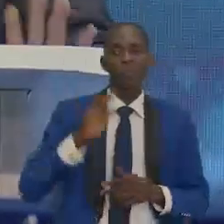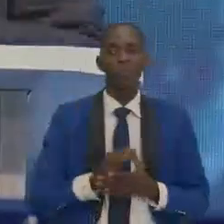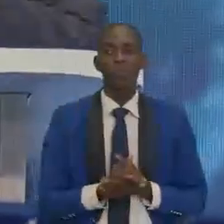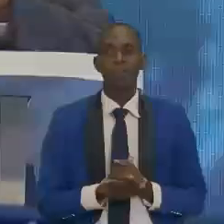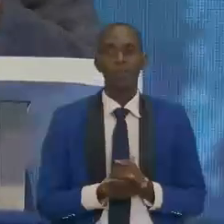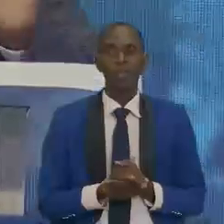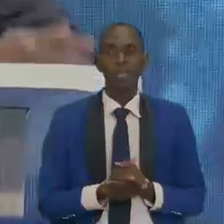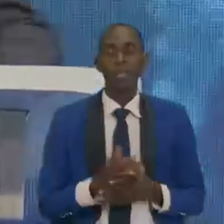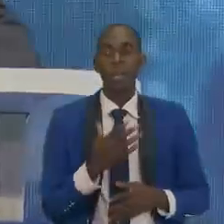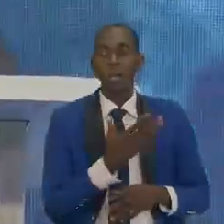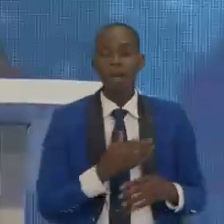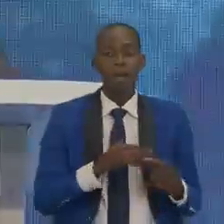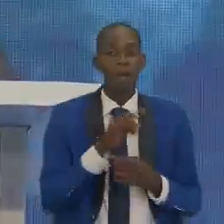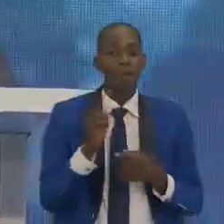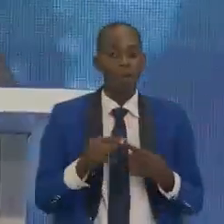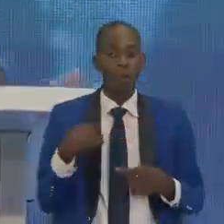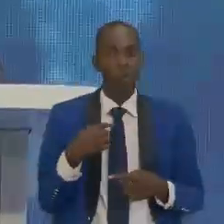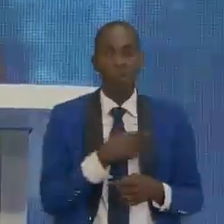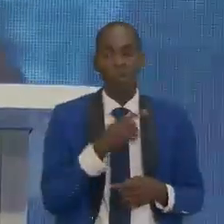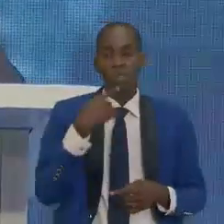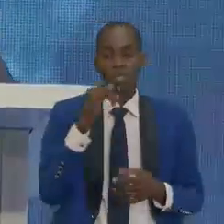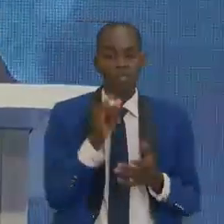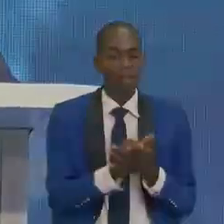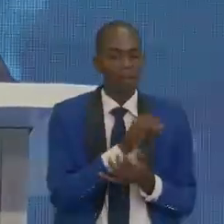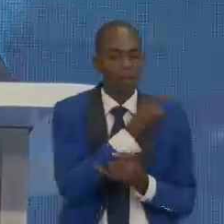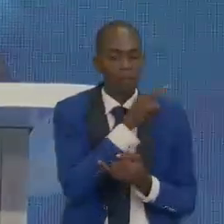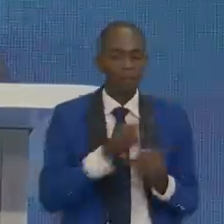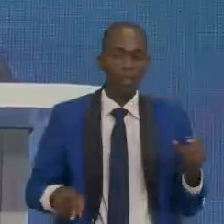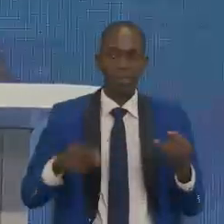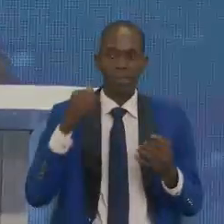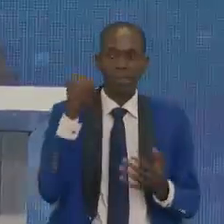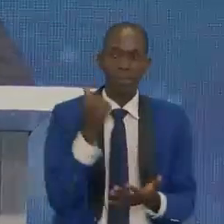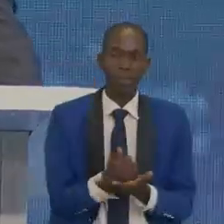And when we say the final amen,